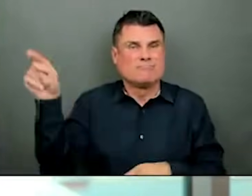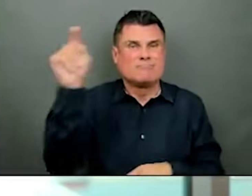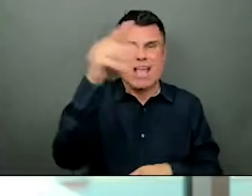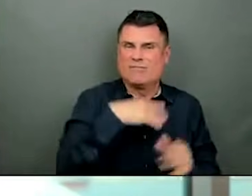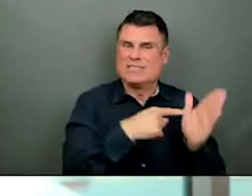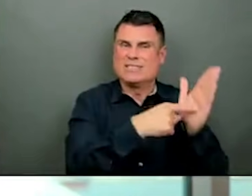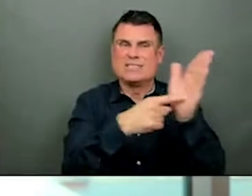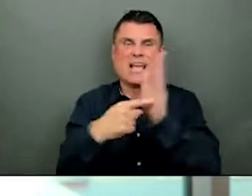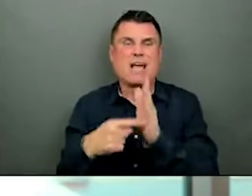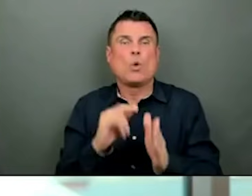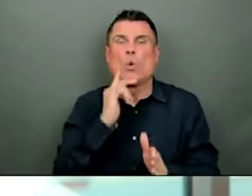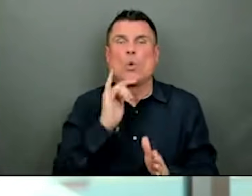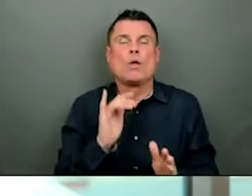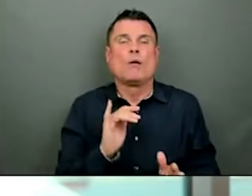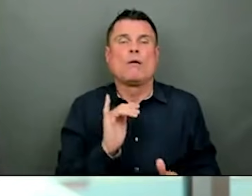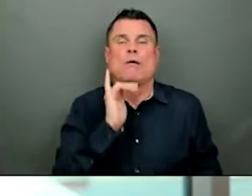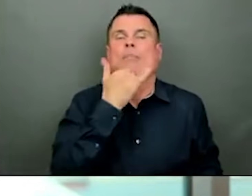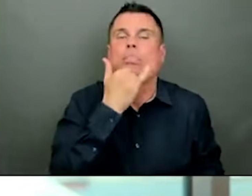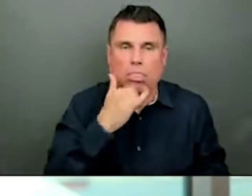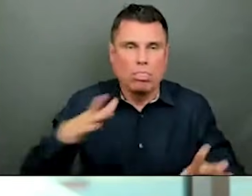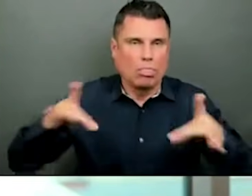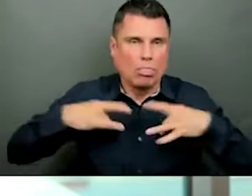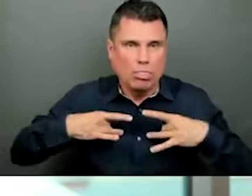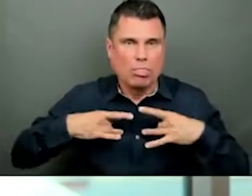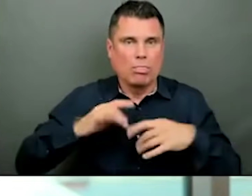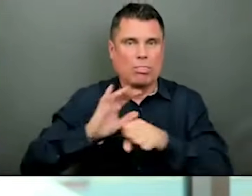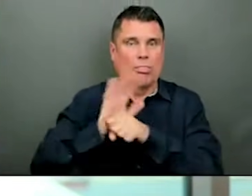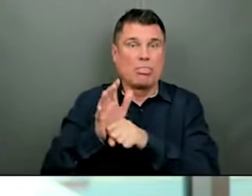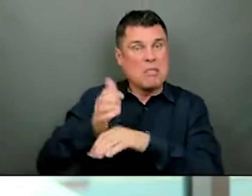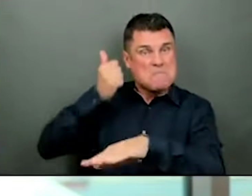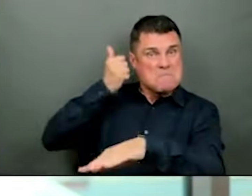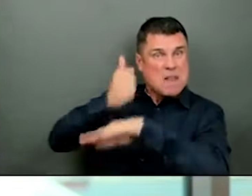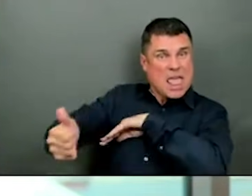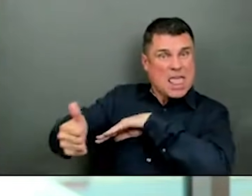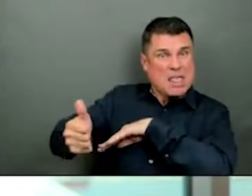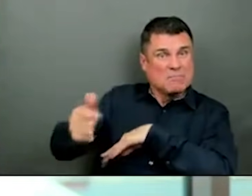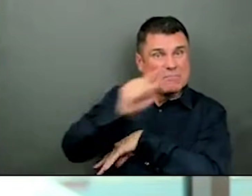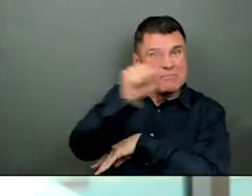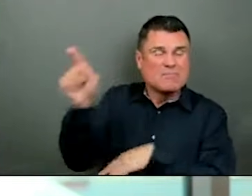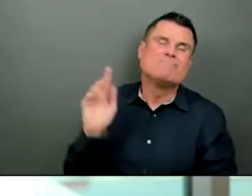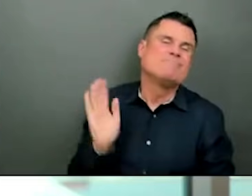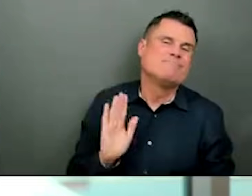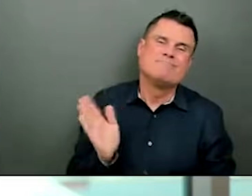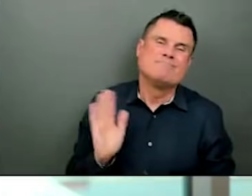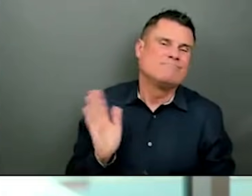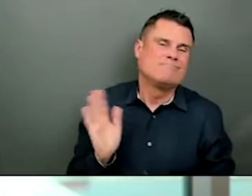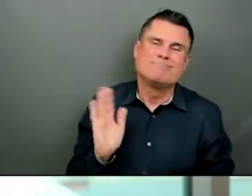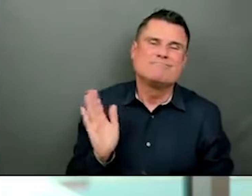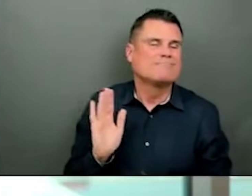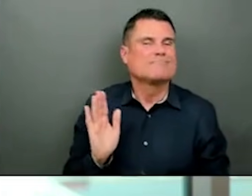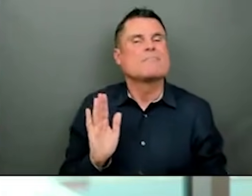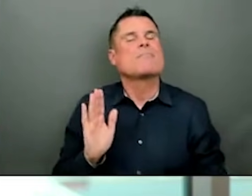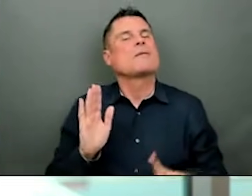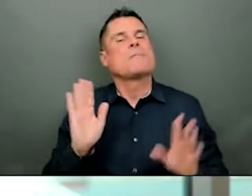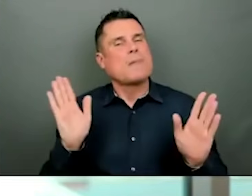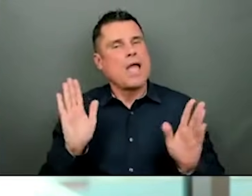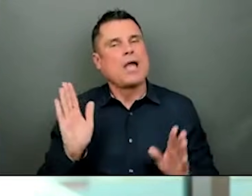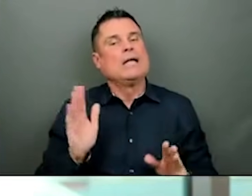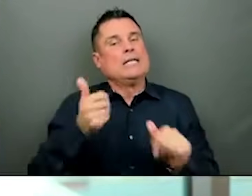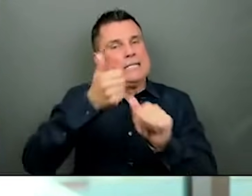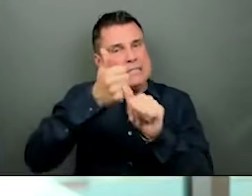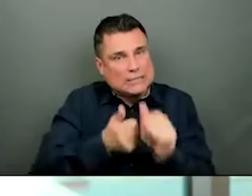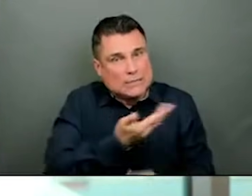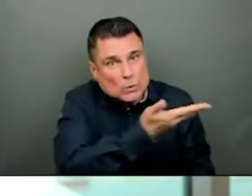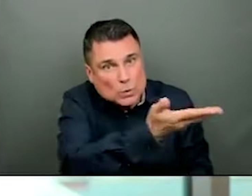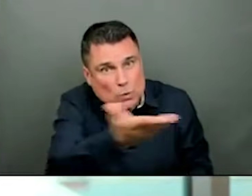health or most vulnerable for other reasons, for health reasons, are most at risk. But all of